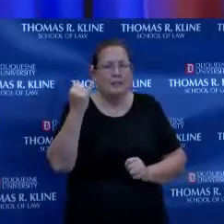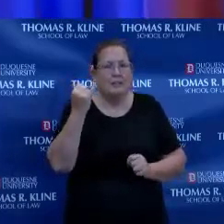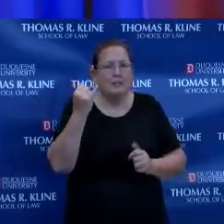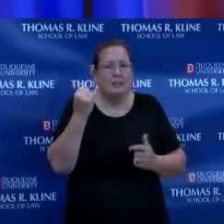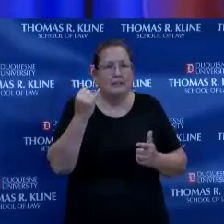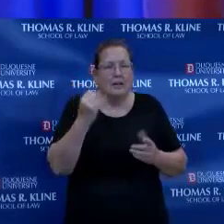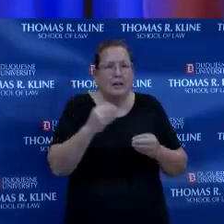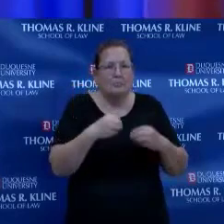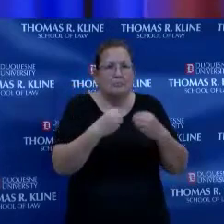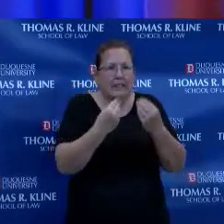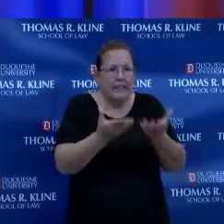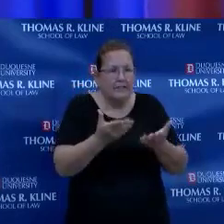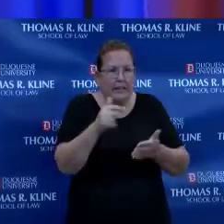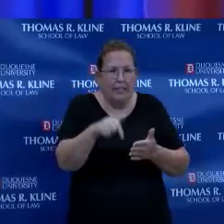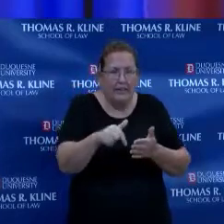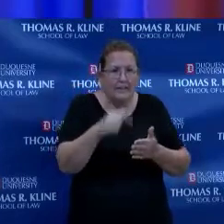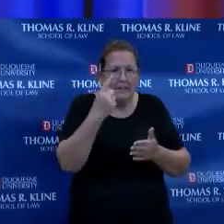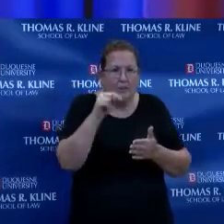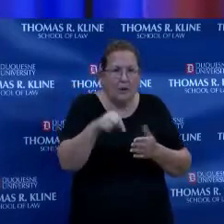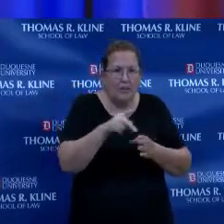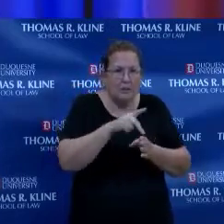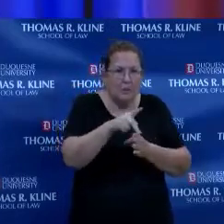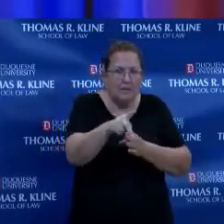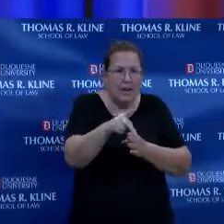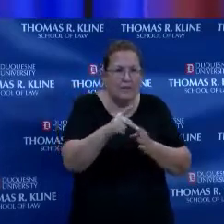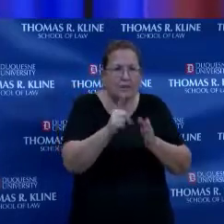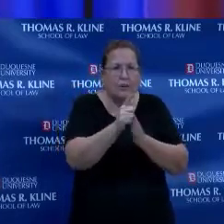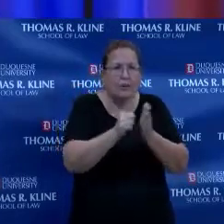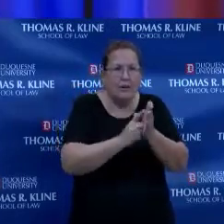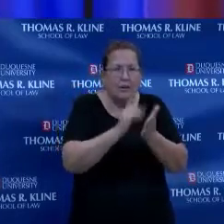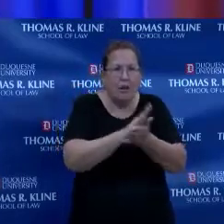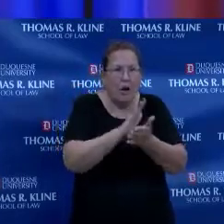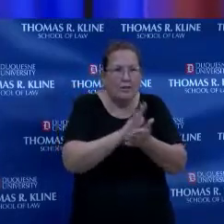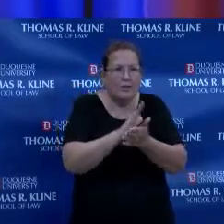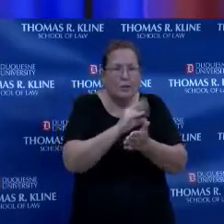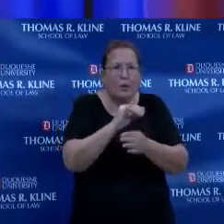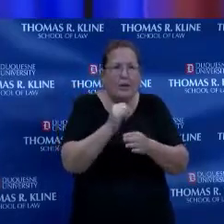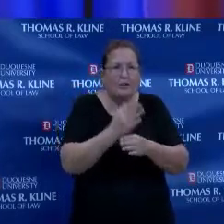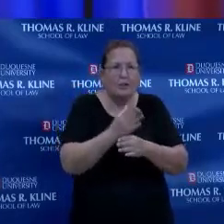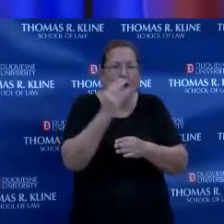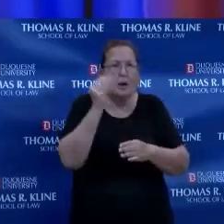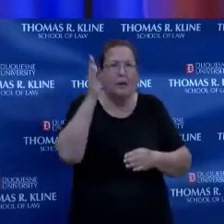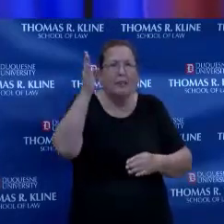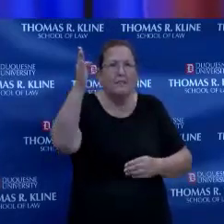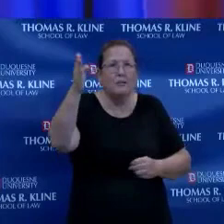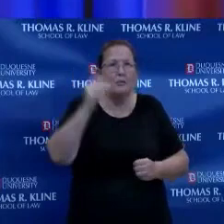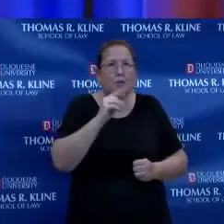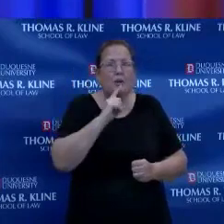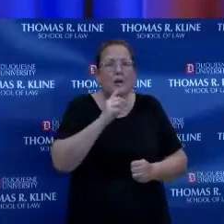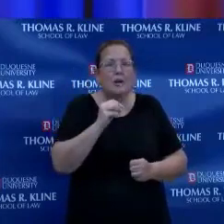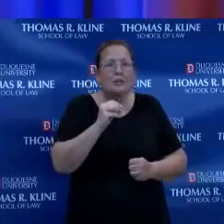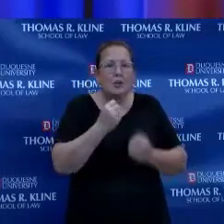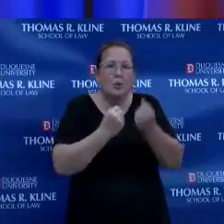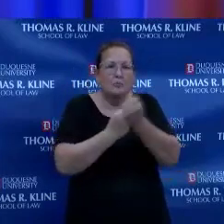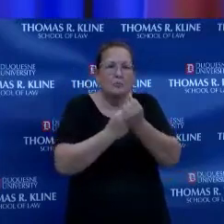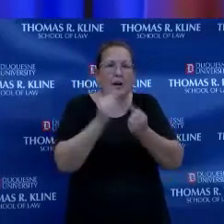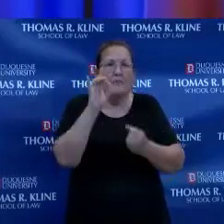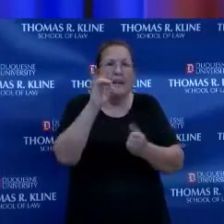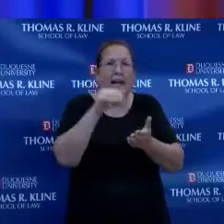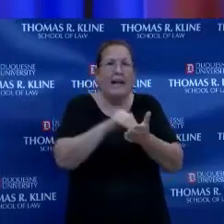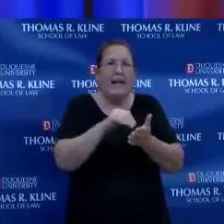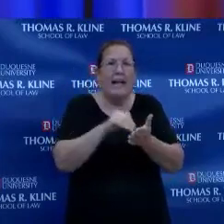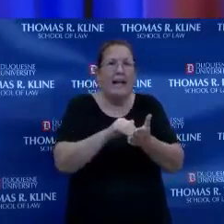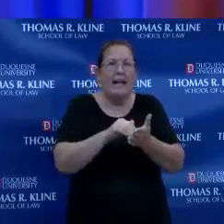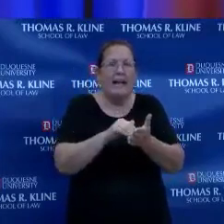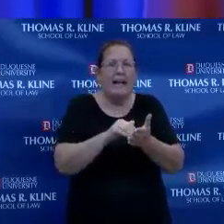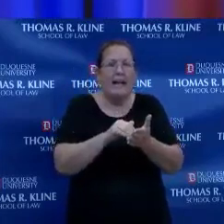world as leaders of the bench, the bar, and our society for years to come. And so, on behalf of 8,000 current law